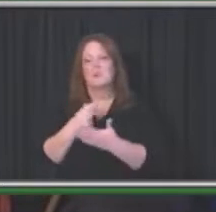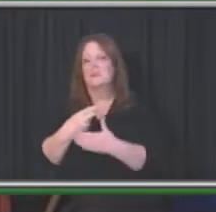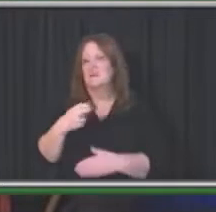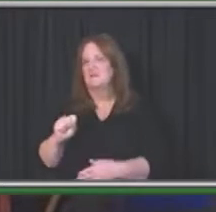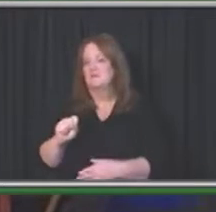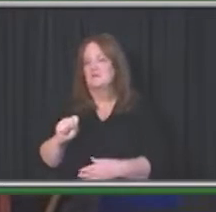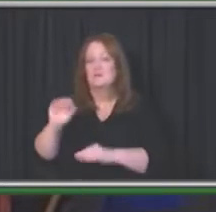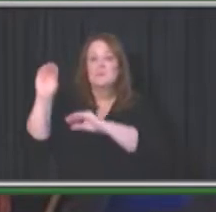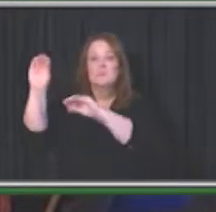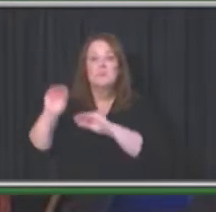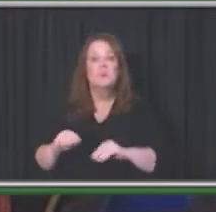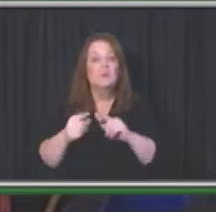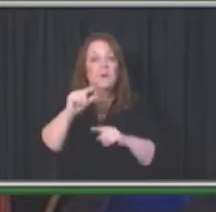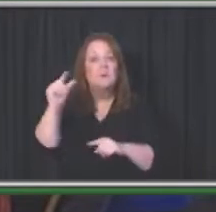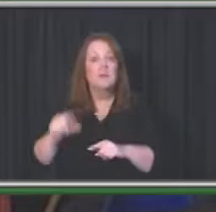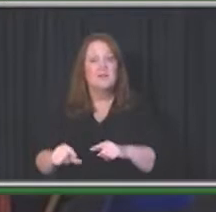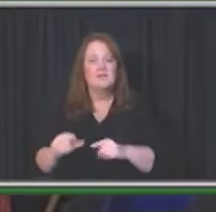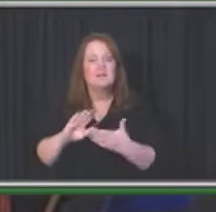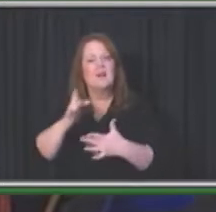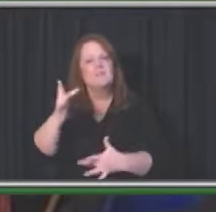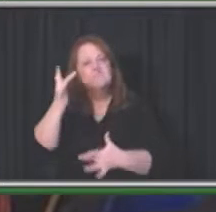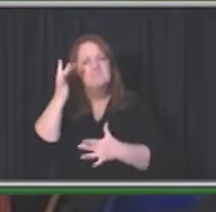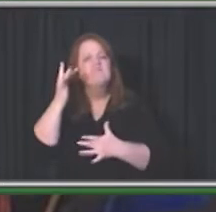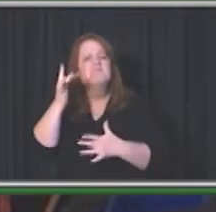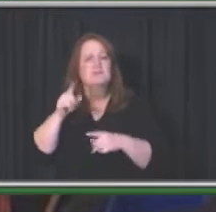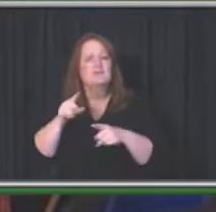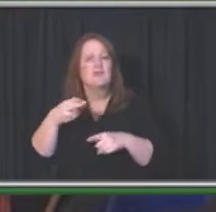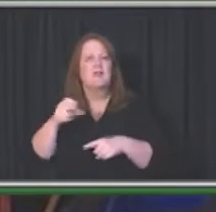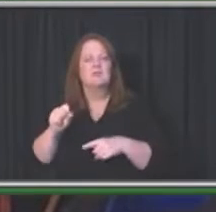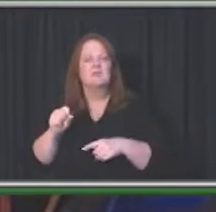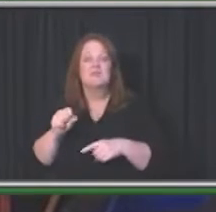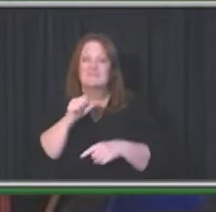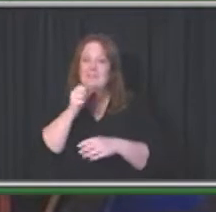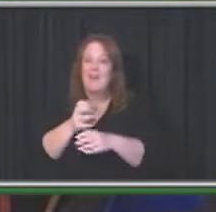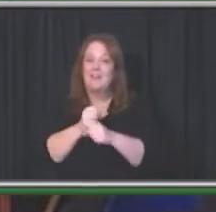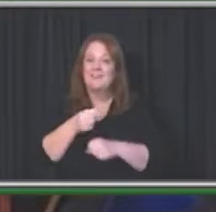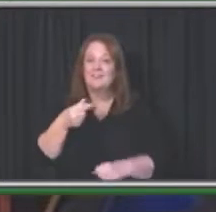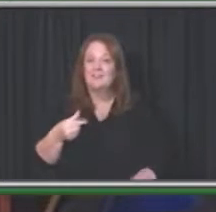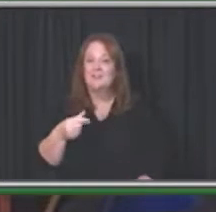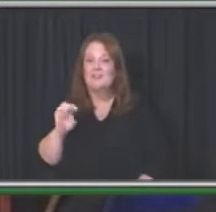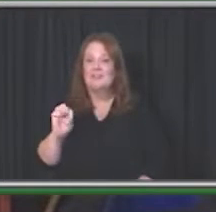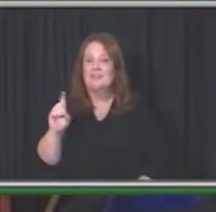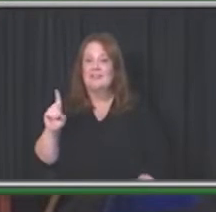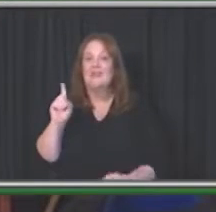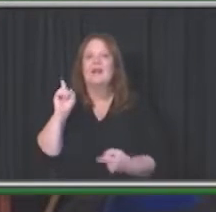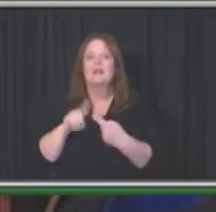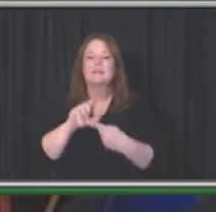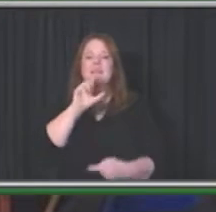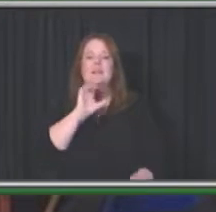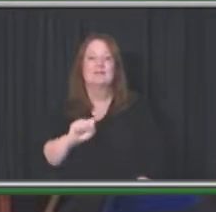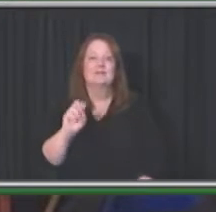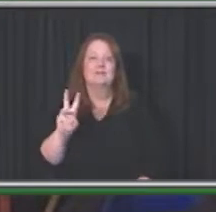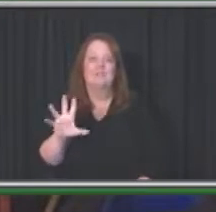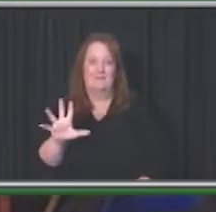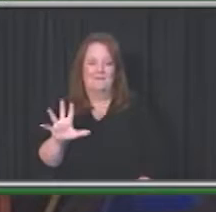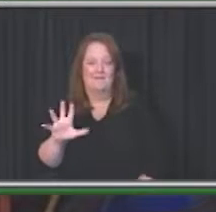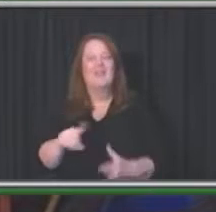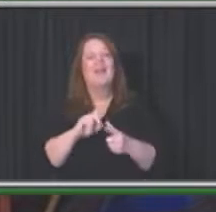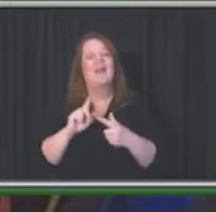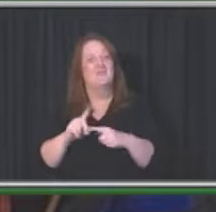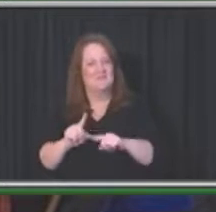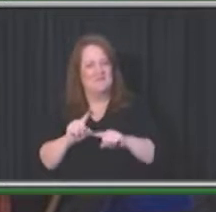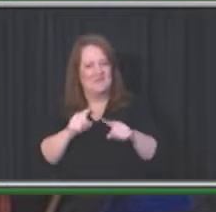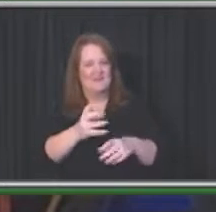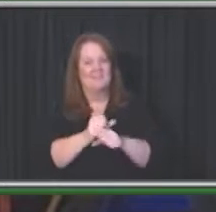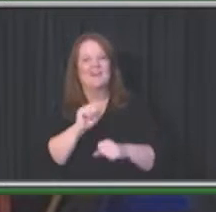high school and didn't get a GED until she was 65 years old, and then went on to get an AA. But